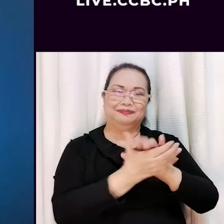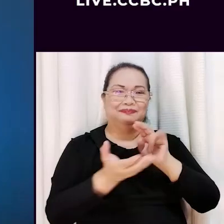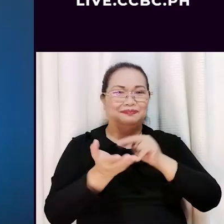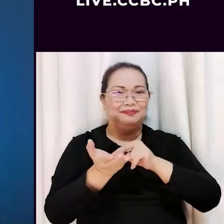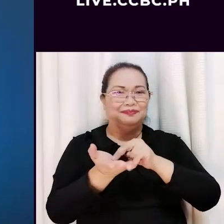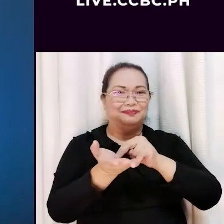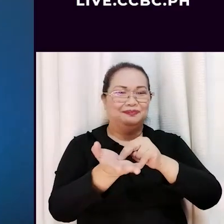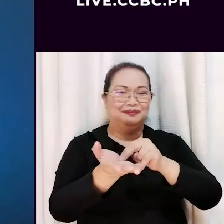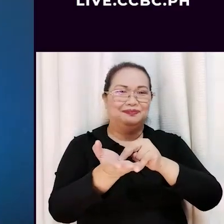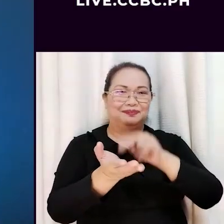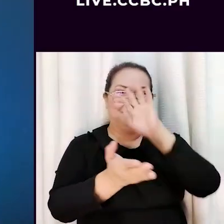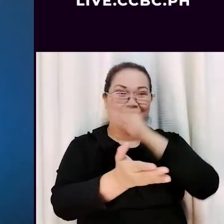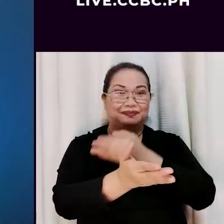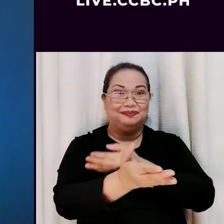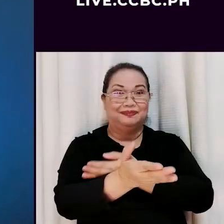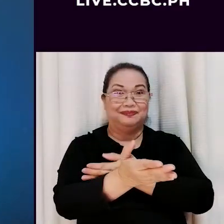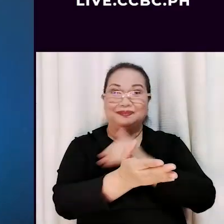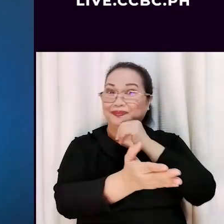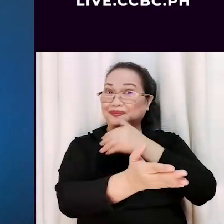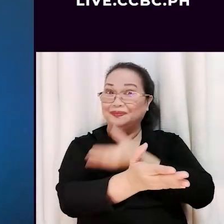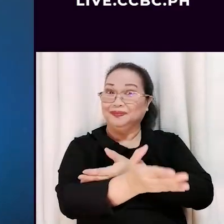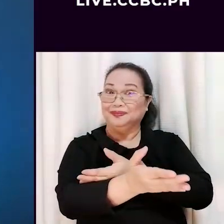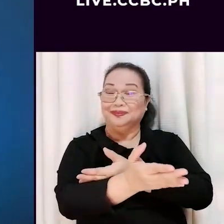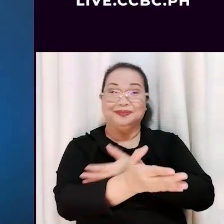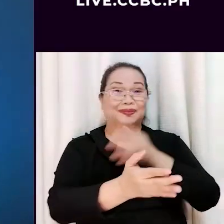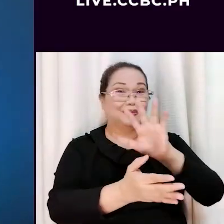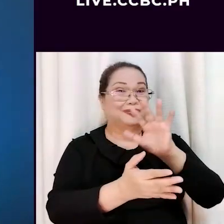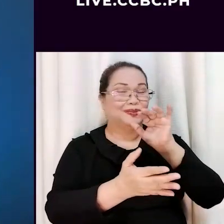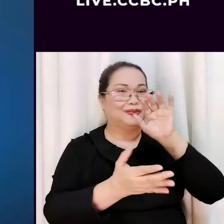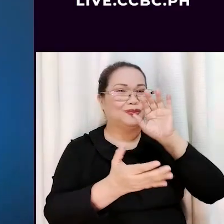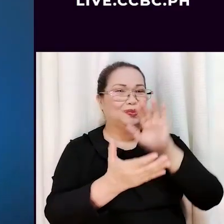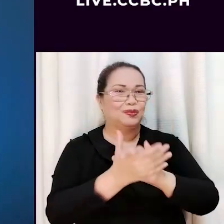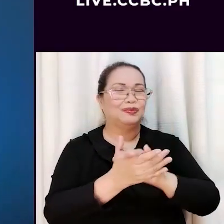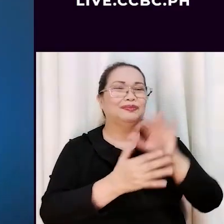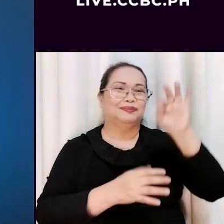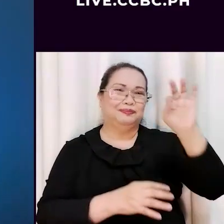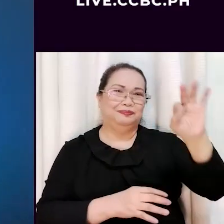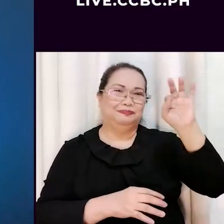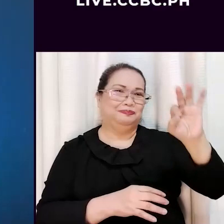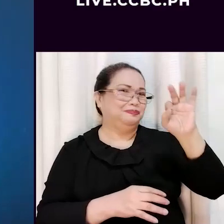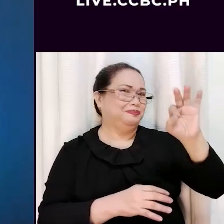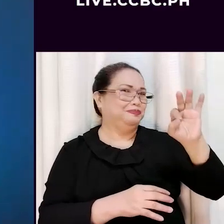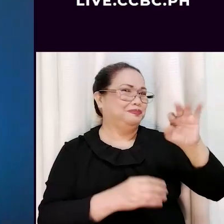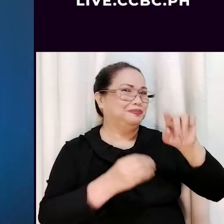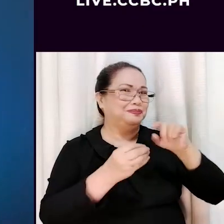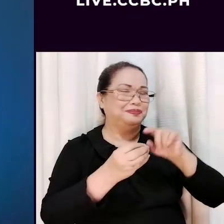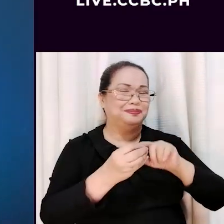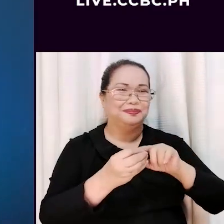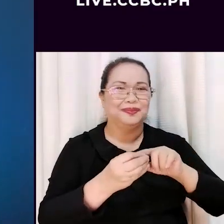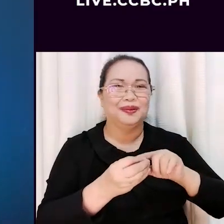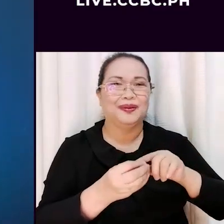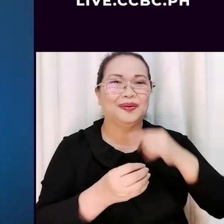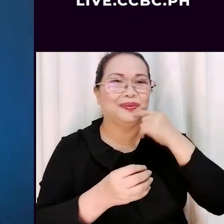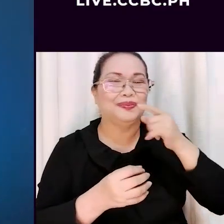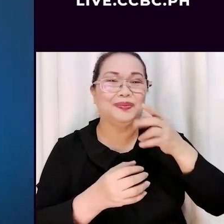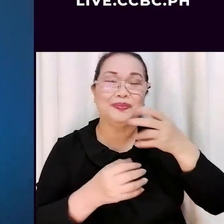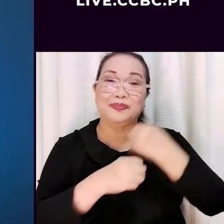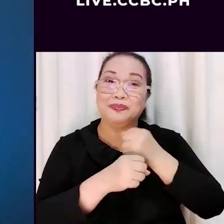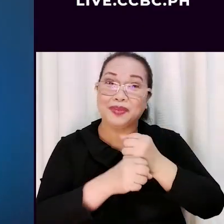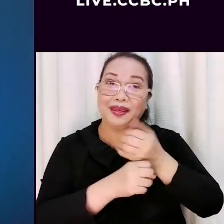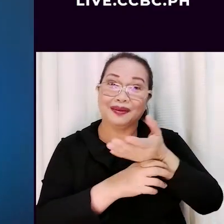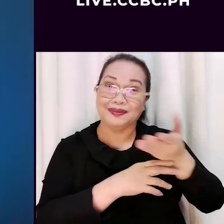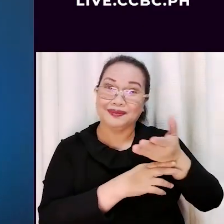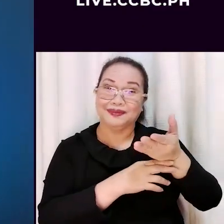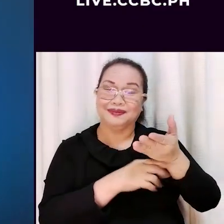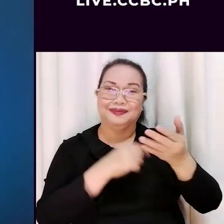Noah, his sons and daughters, and his wife preached affliction, caused them to,